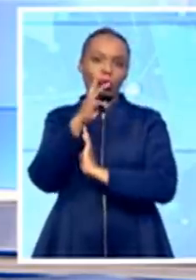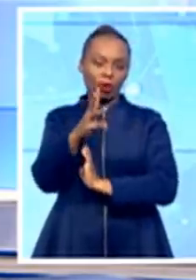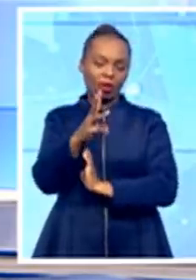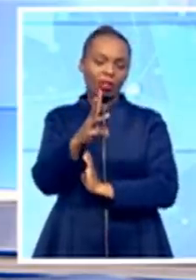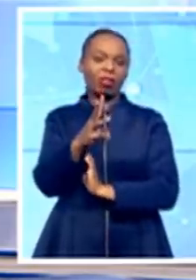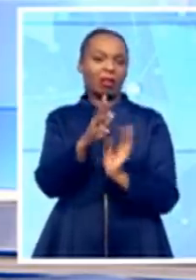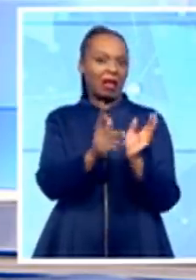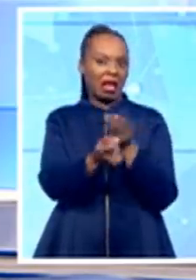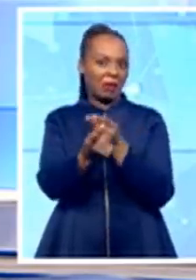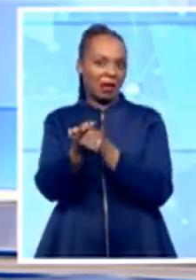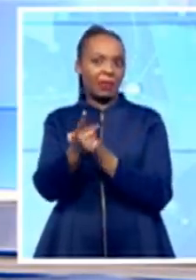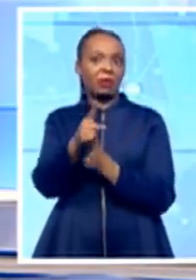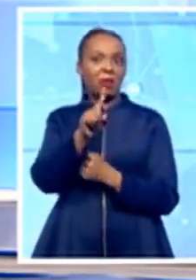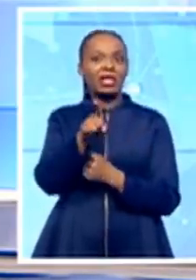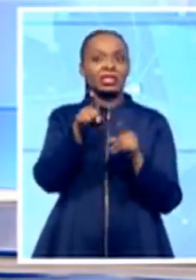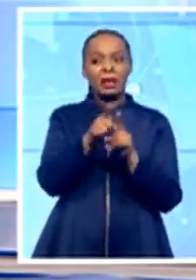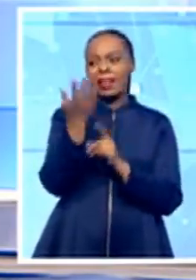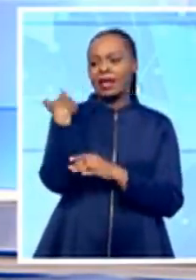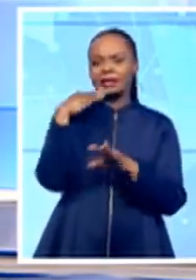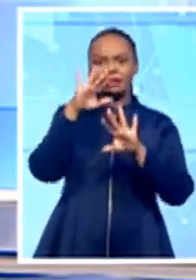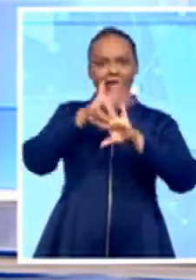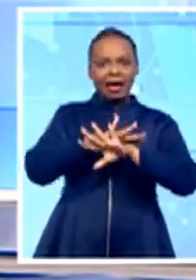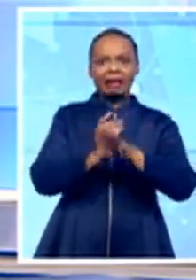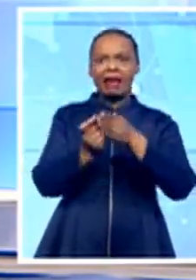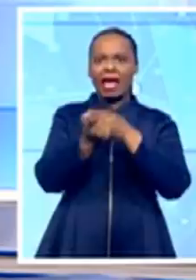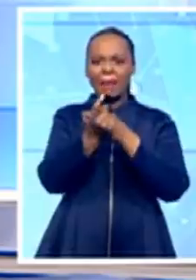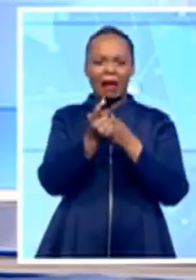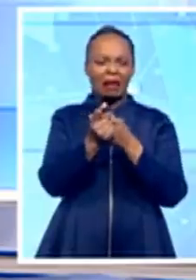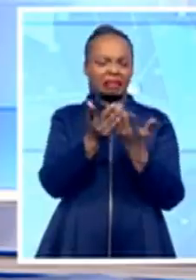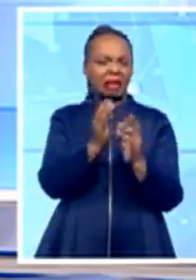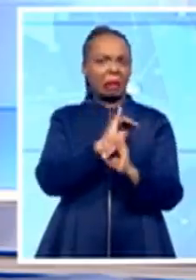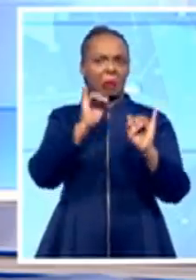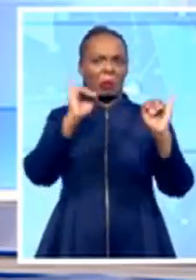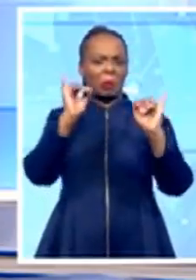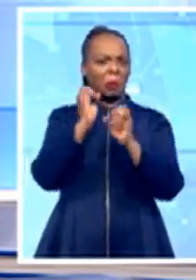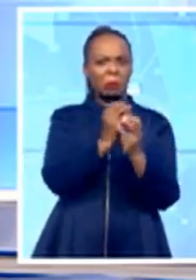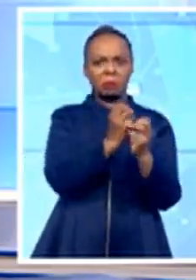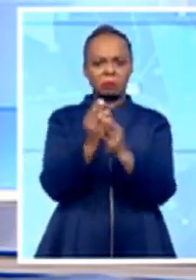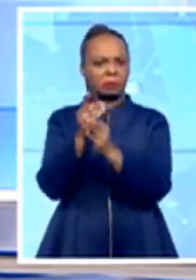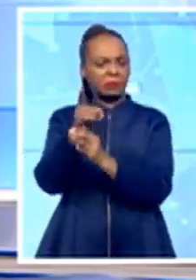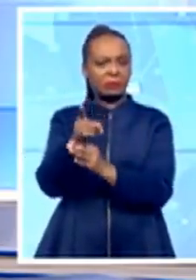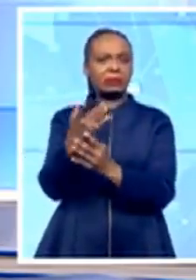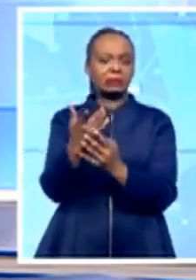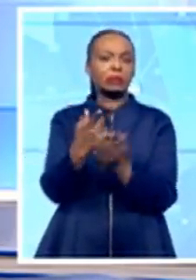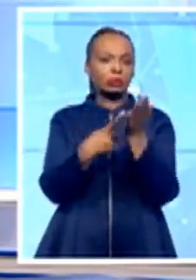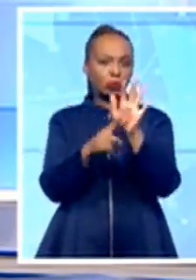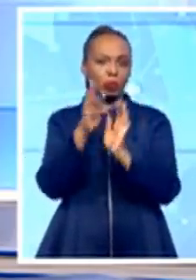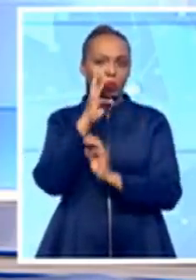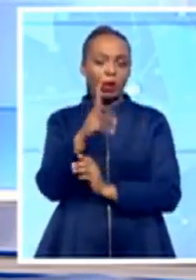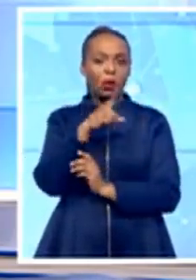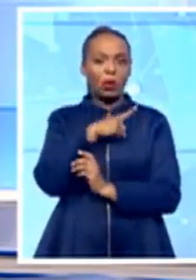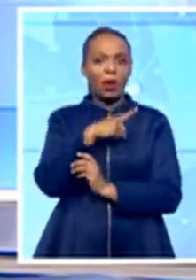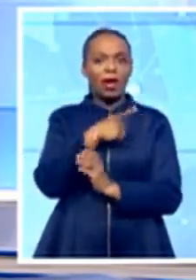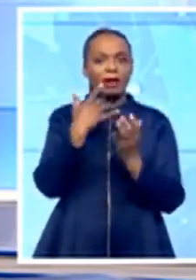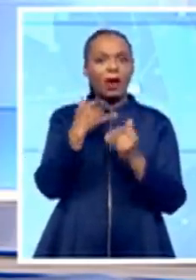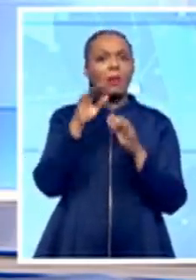Ayanda Mhlongo just outside the escort correctional facilities where Mr. Jacob Zuma is being held. We also have Jedley Polter